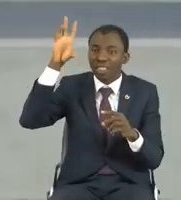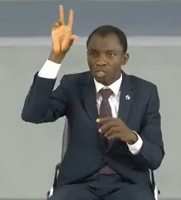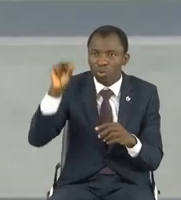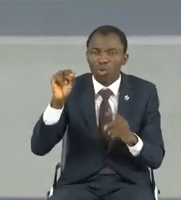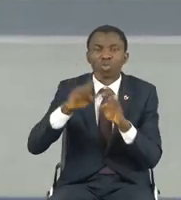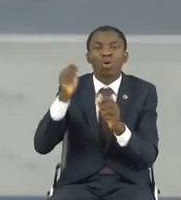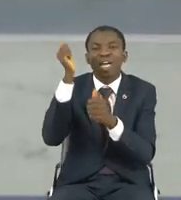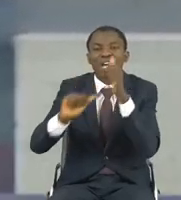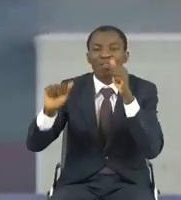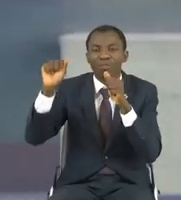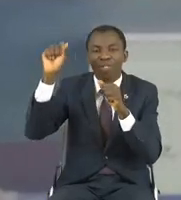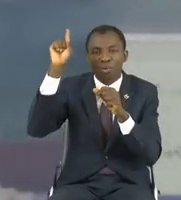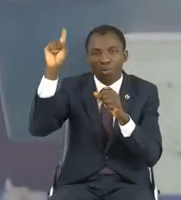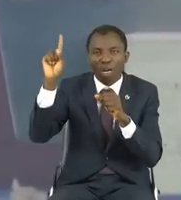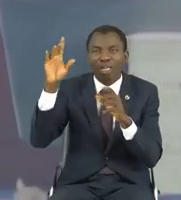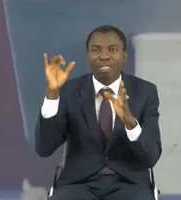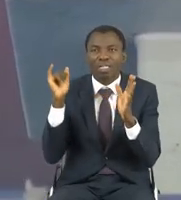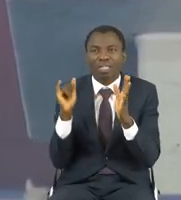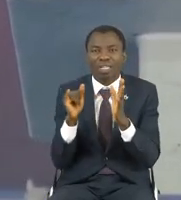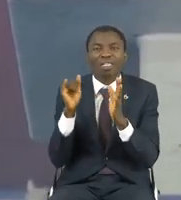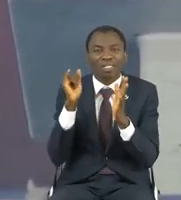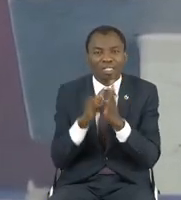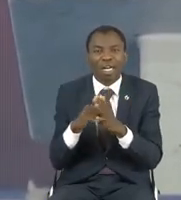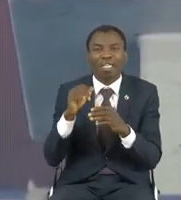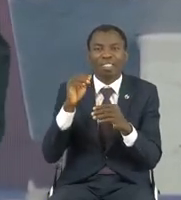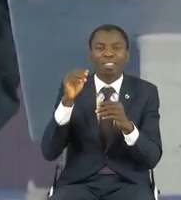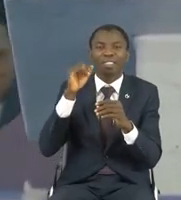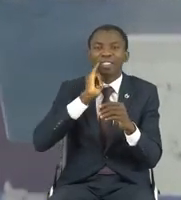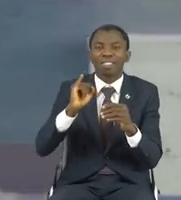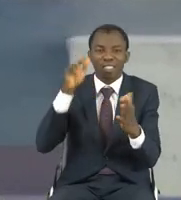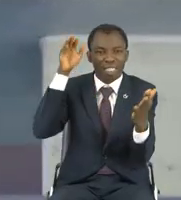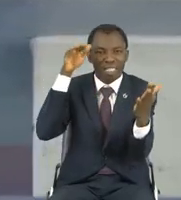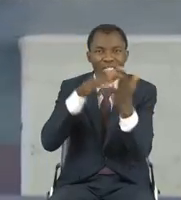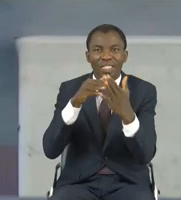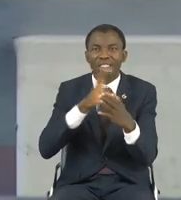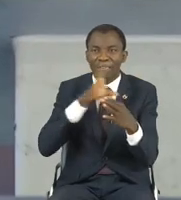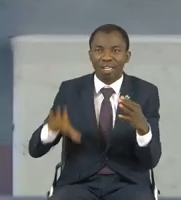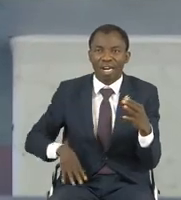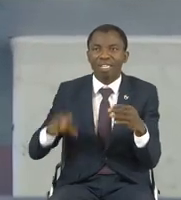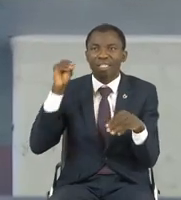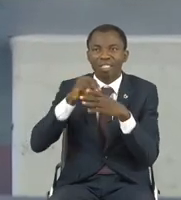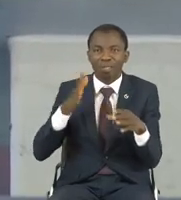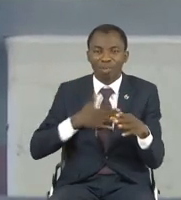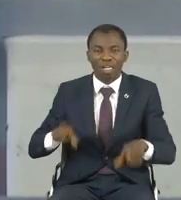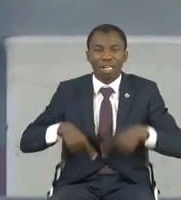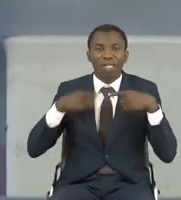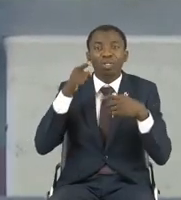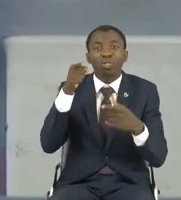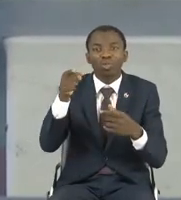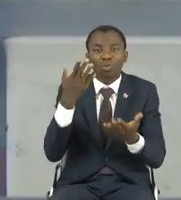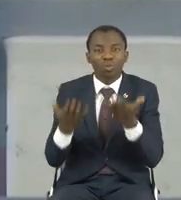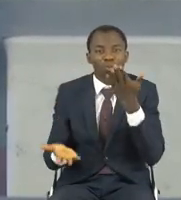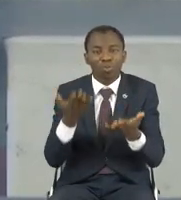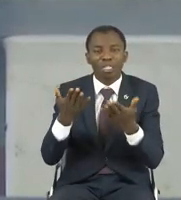everyone that contradicts Christ in my life. He may get angry, that's the